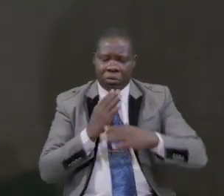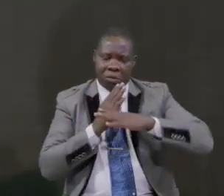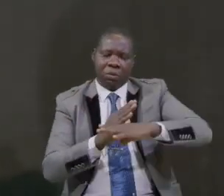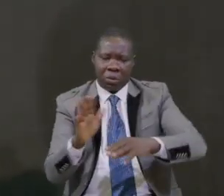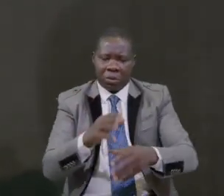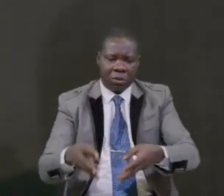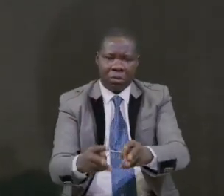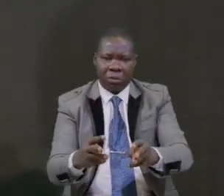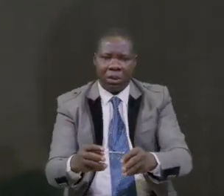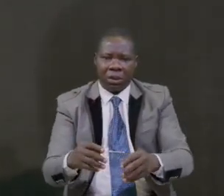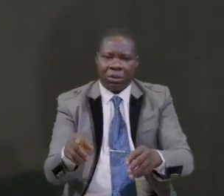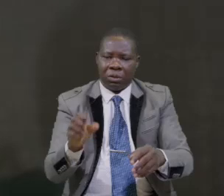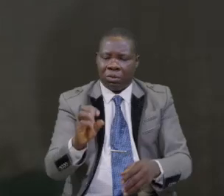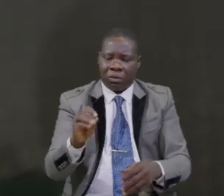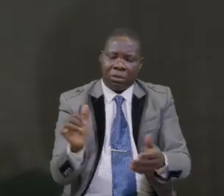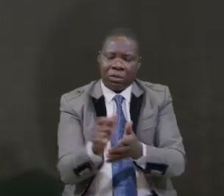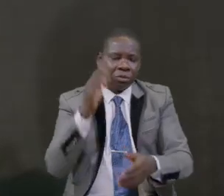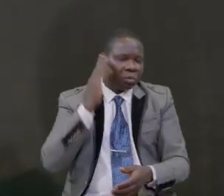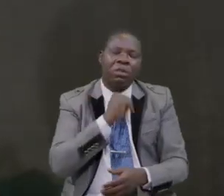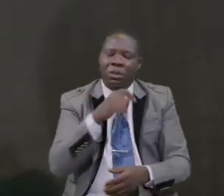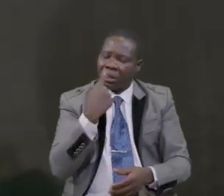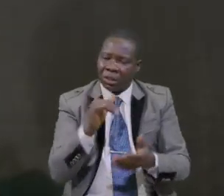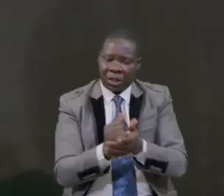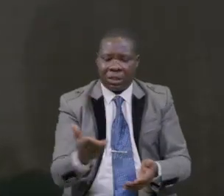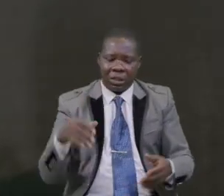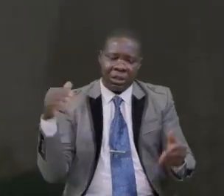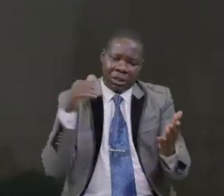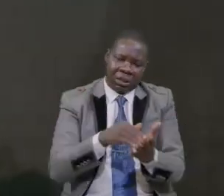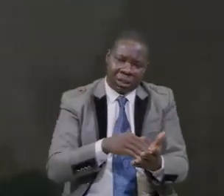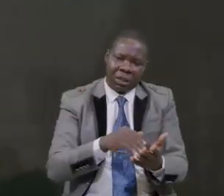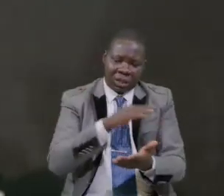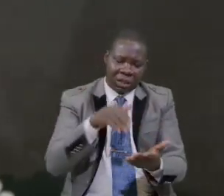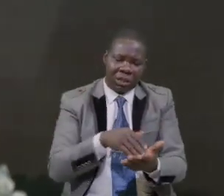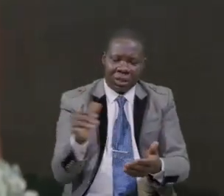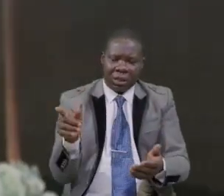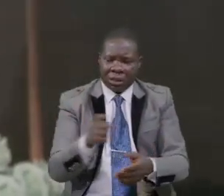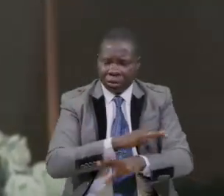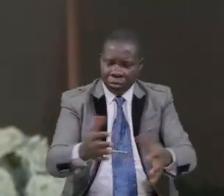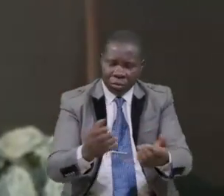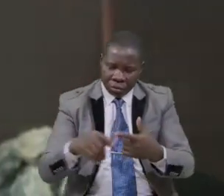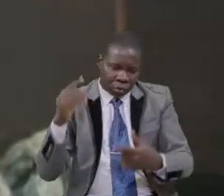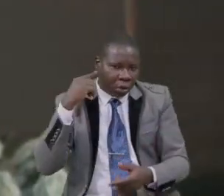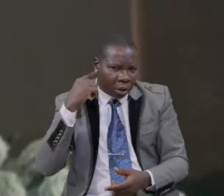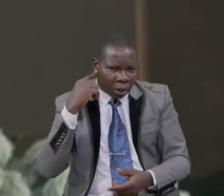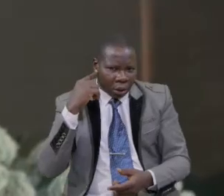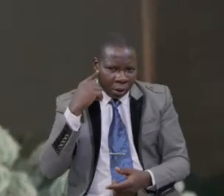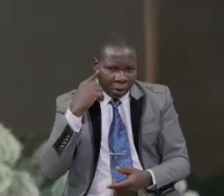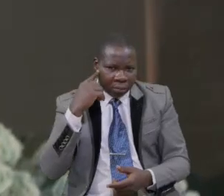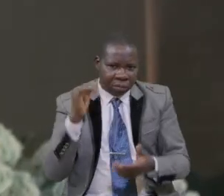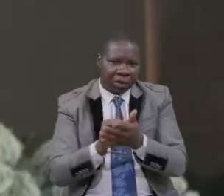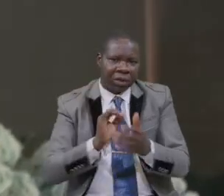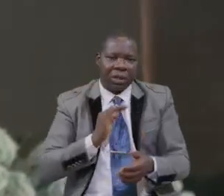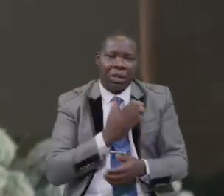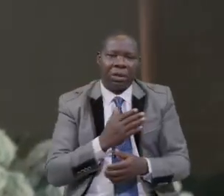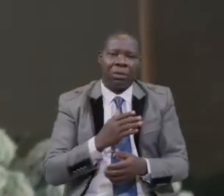thing again they don't want to hear. You don't want to hear that alcohol will destroy them on